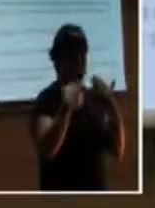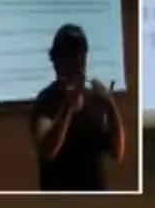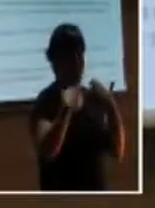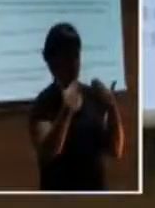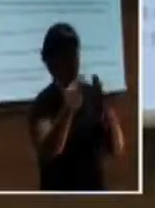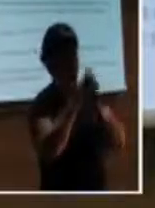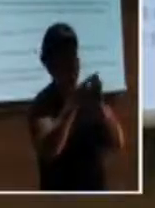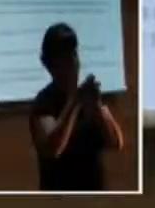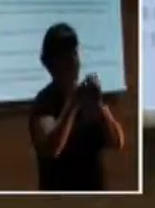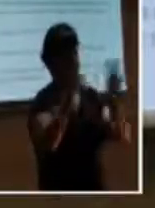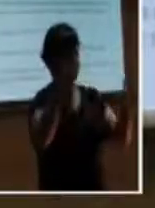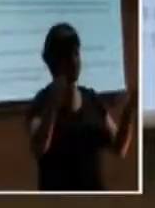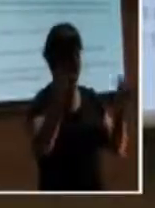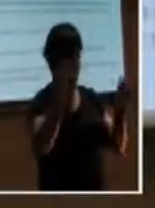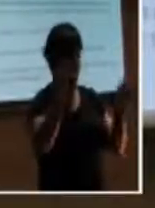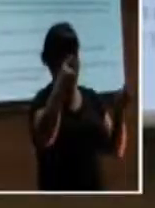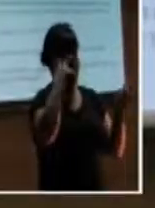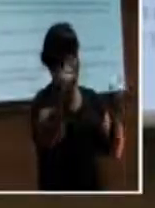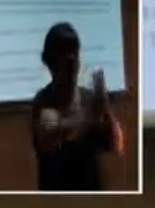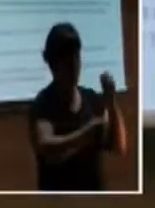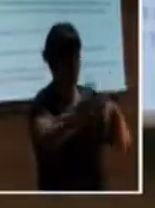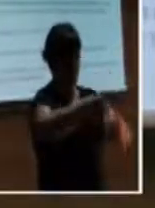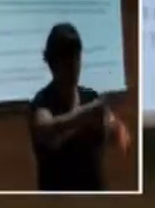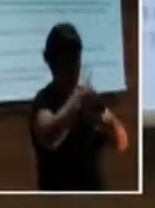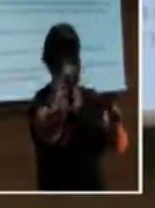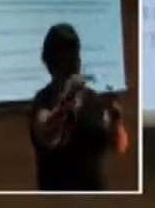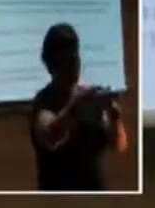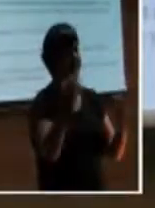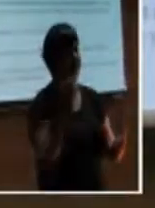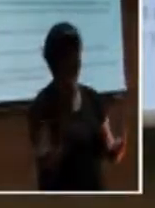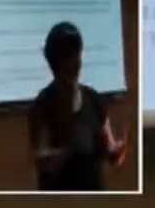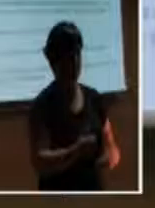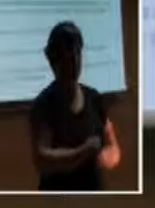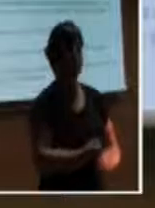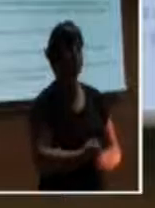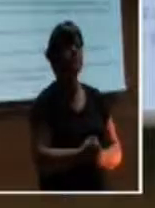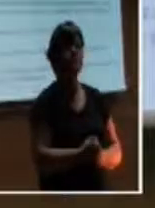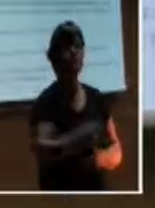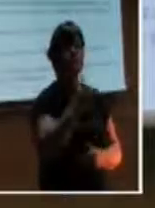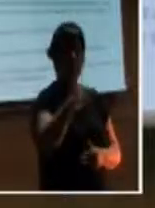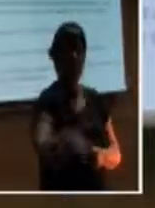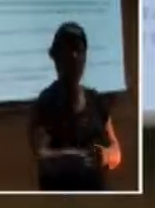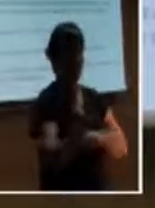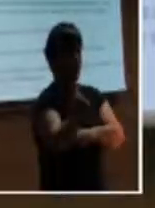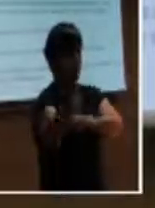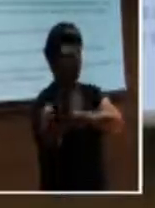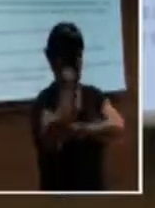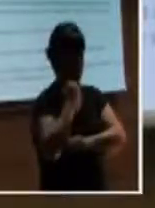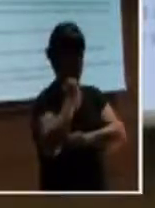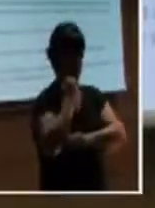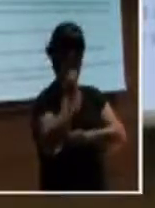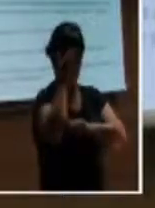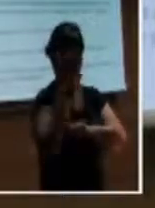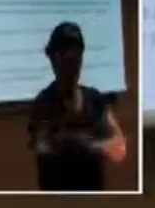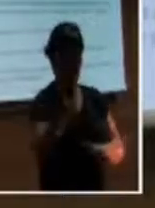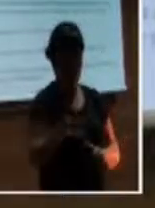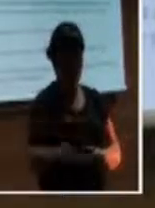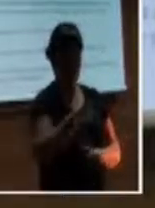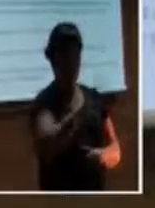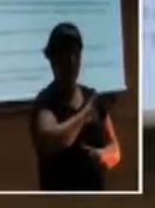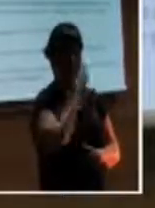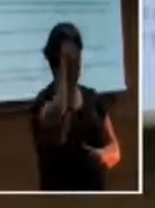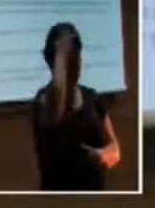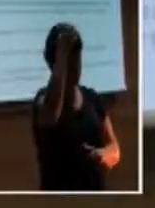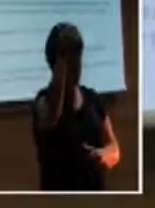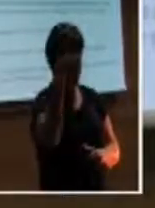Of course, as always, we got a lot of support from Her Majesty Queen Sylvia, but we put people to work.